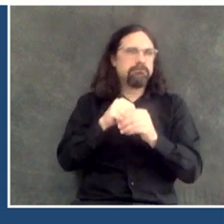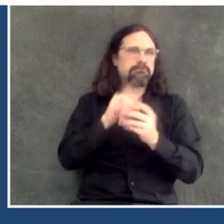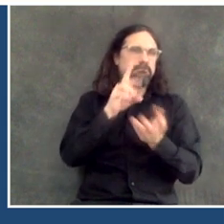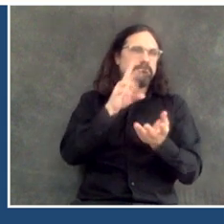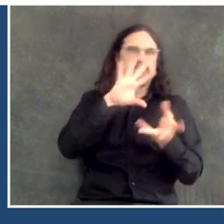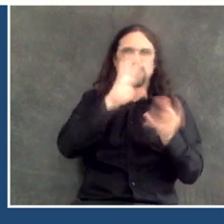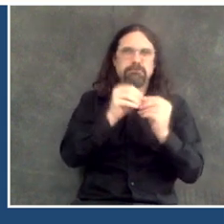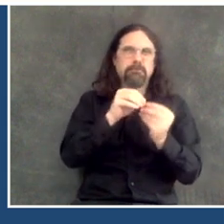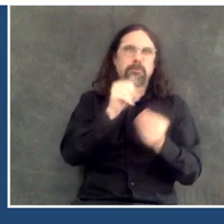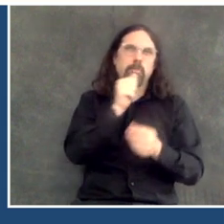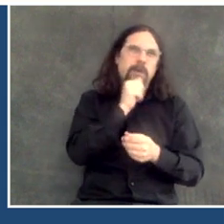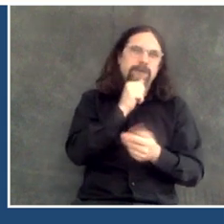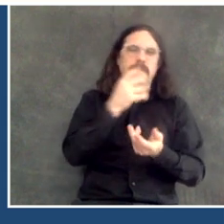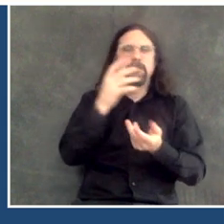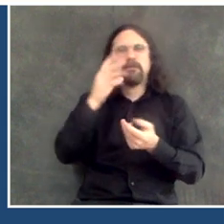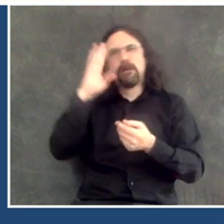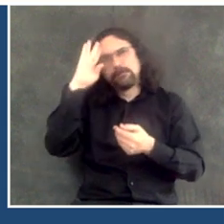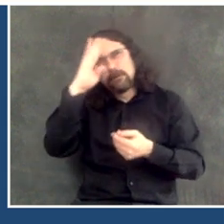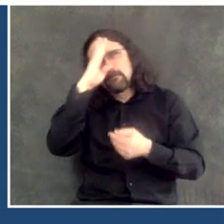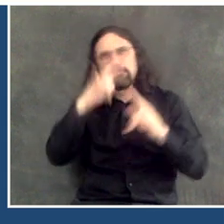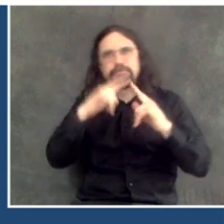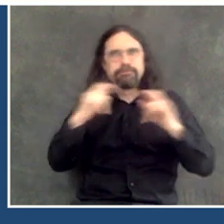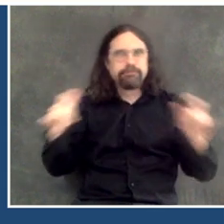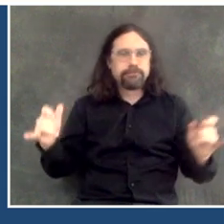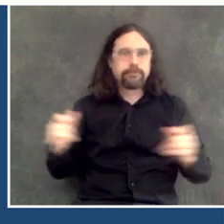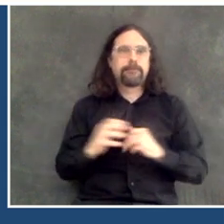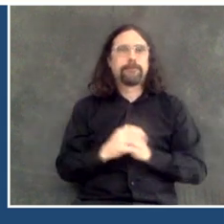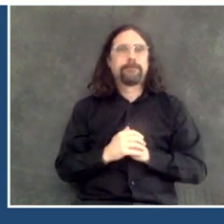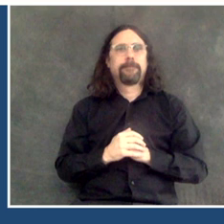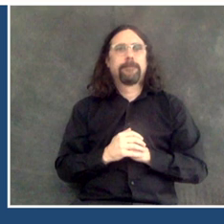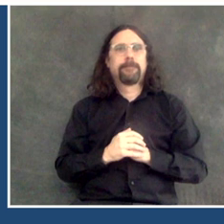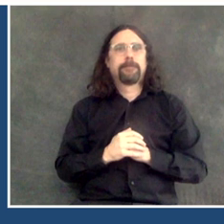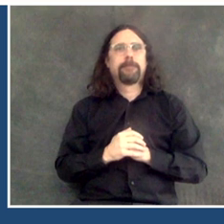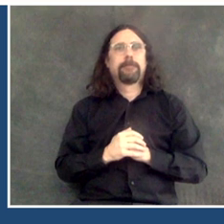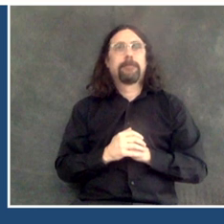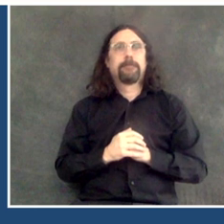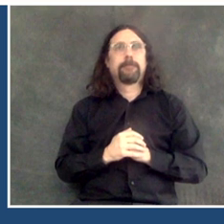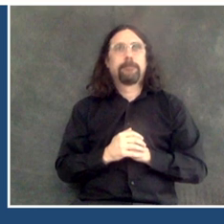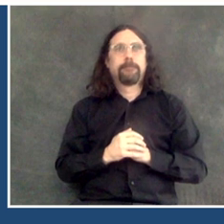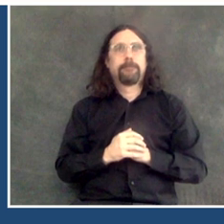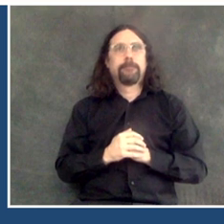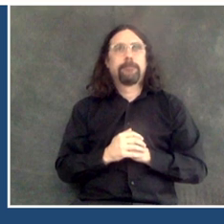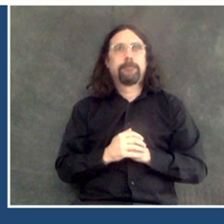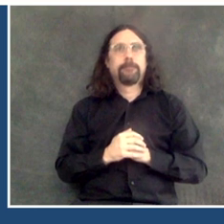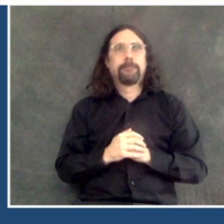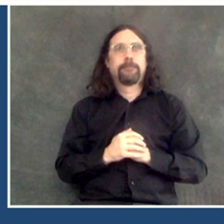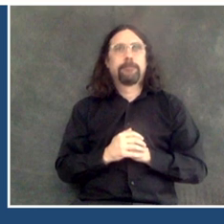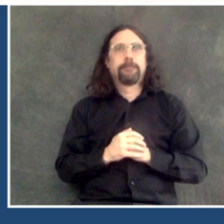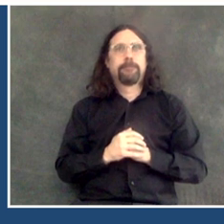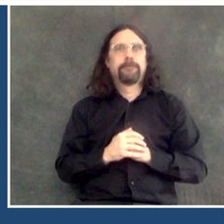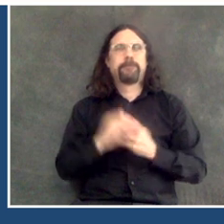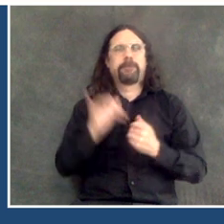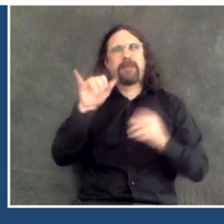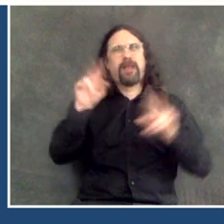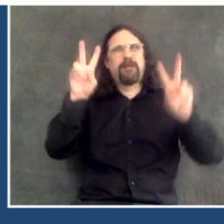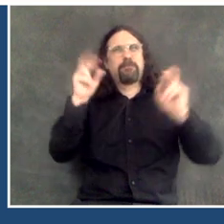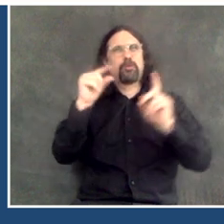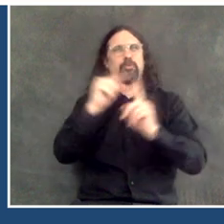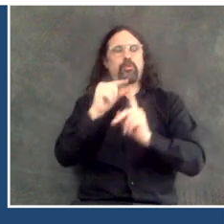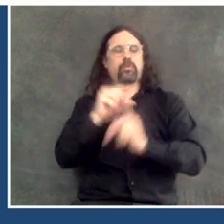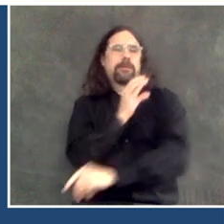city. Clinical staff, here's the broad definition: doctors, nurses, respiratory therapists,